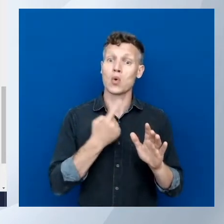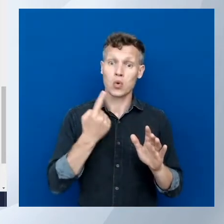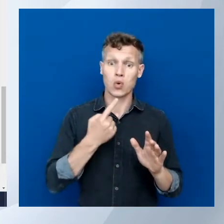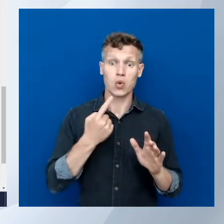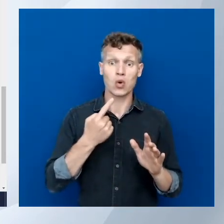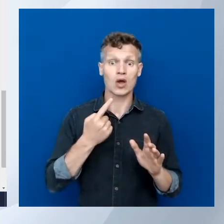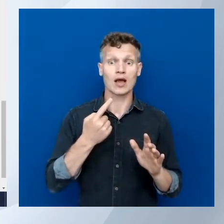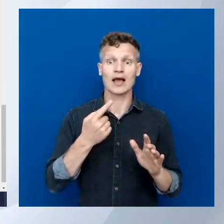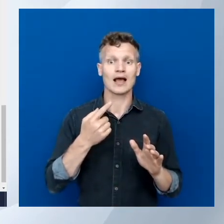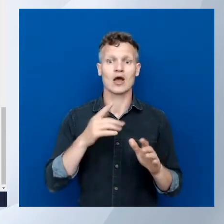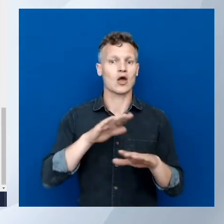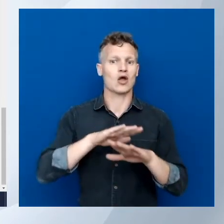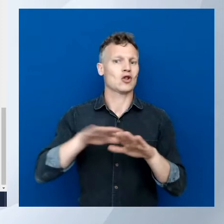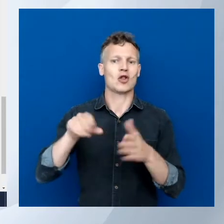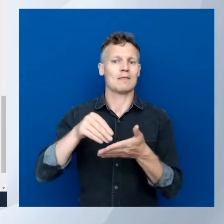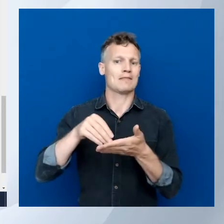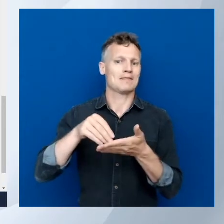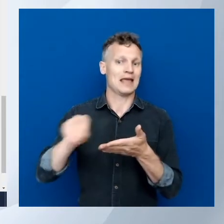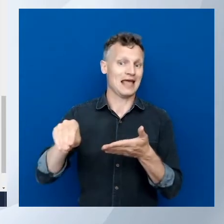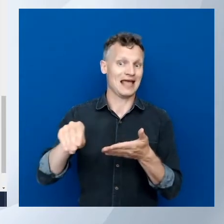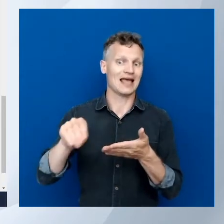a defaulter.